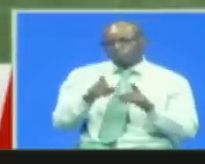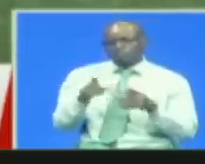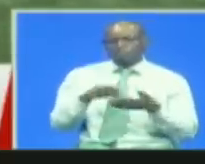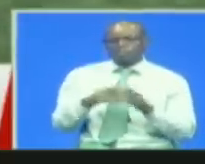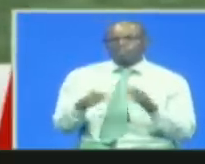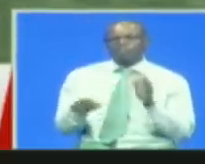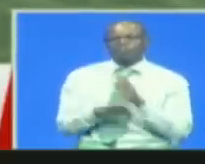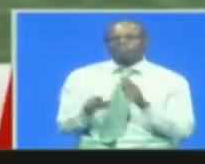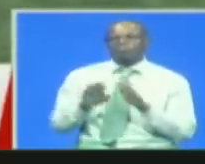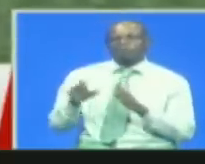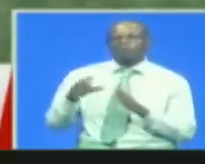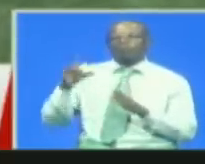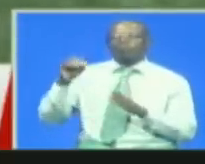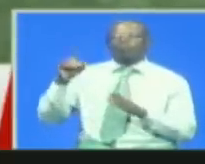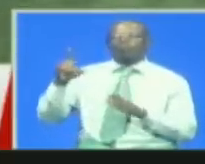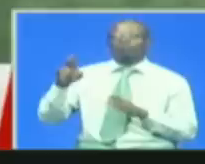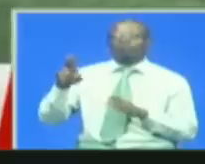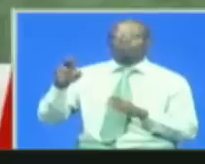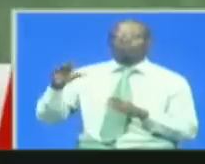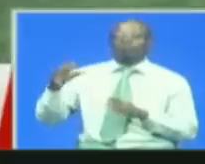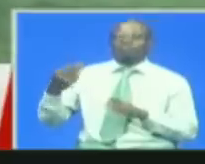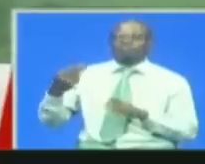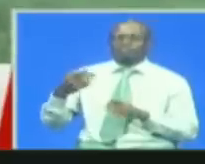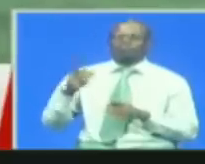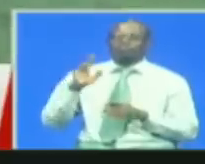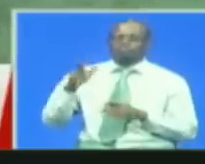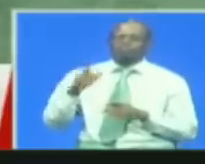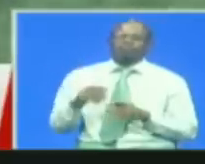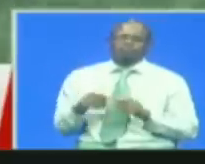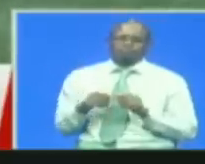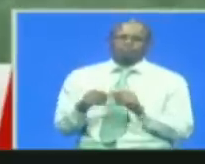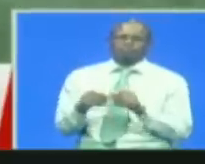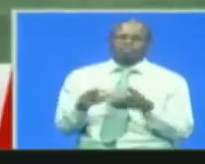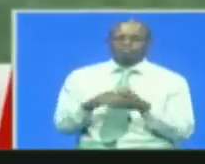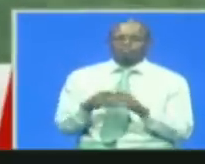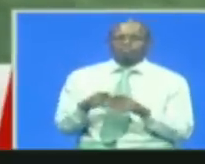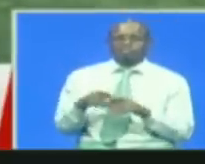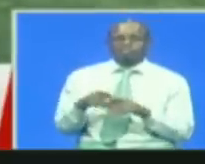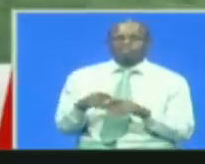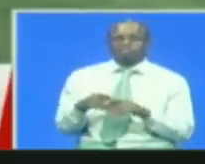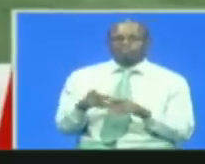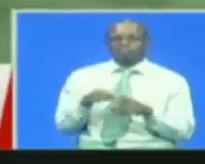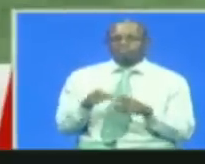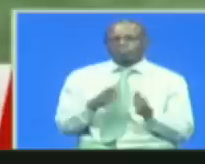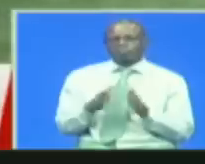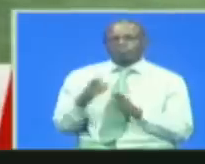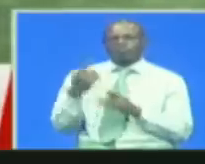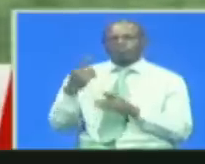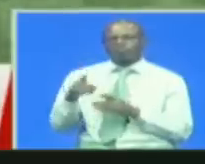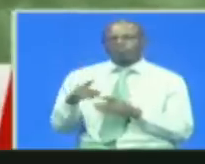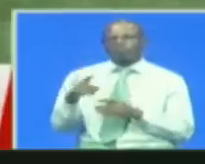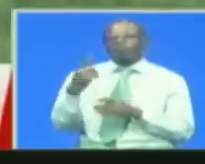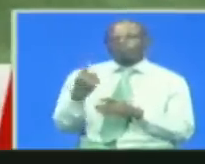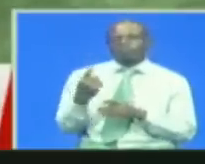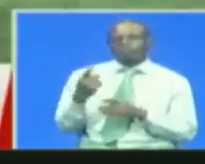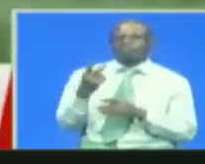London Sevens will be held on 25th and 26th of May, while the Paris Sevens is set for 1st and 2nd of June.